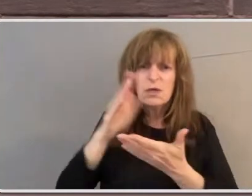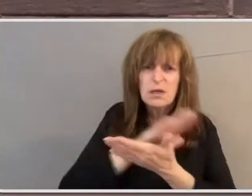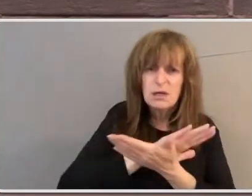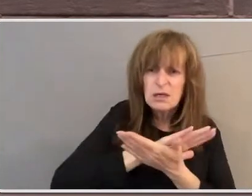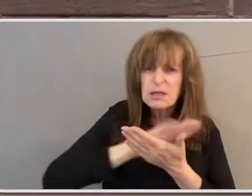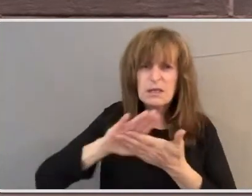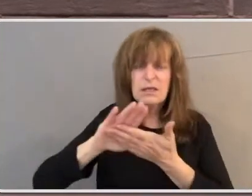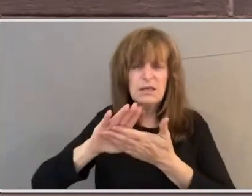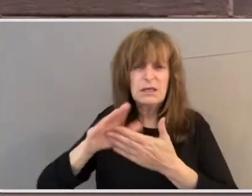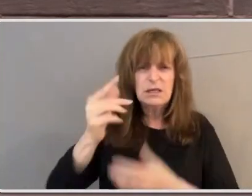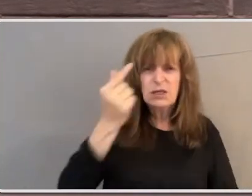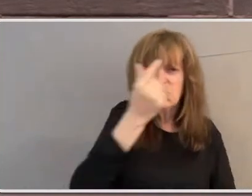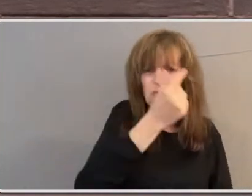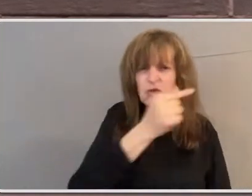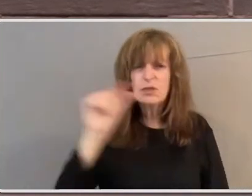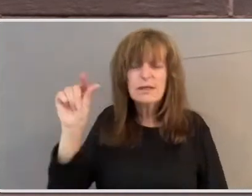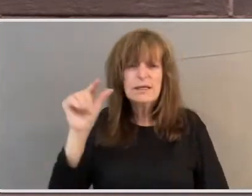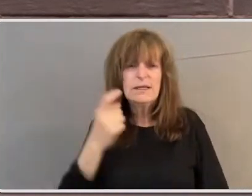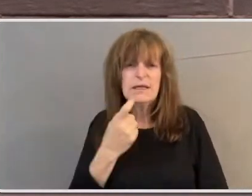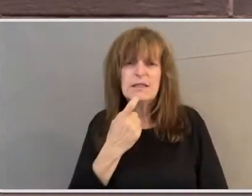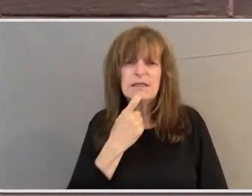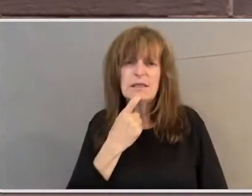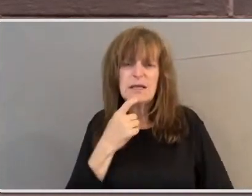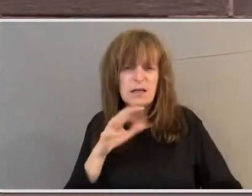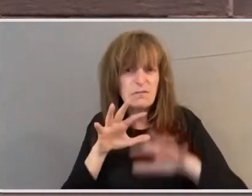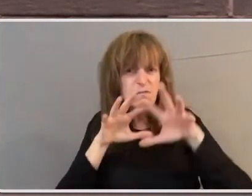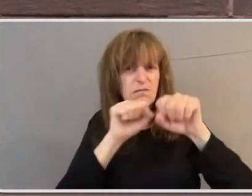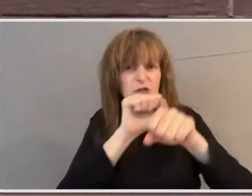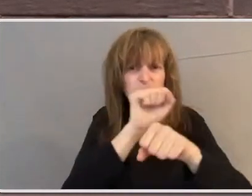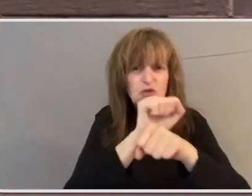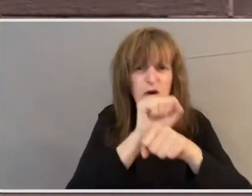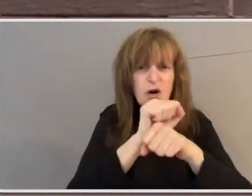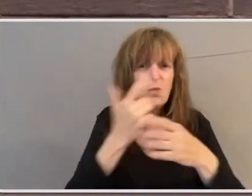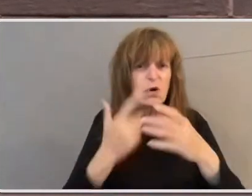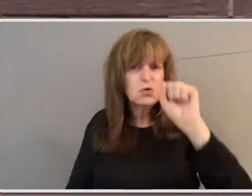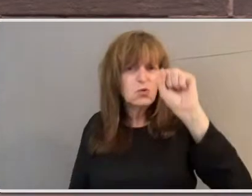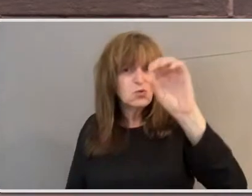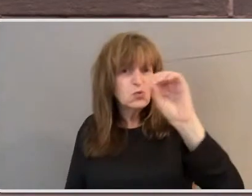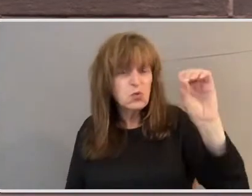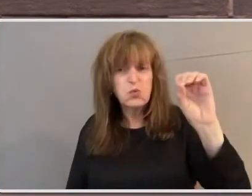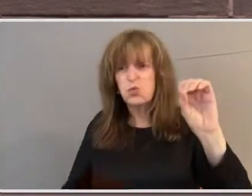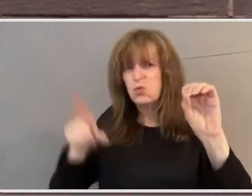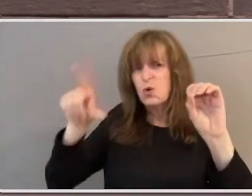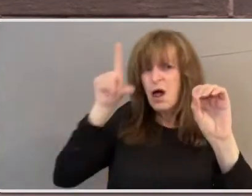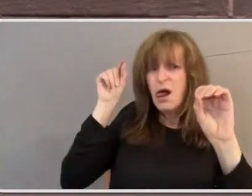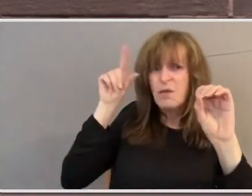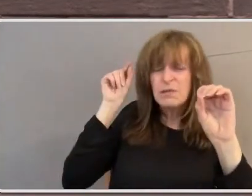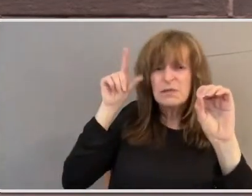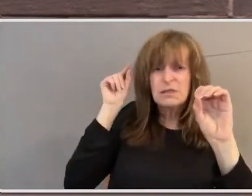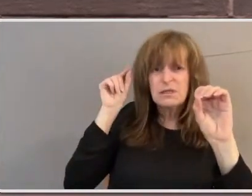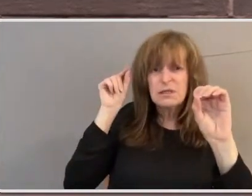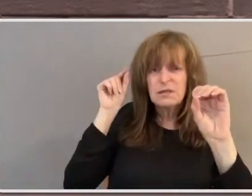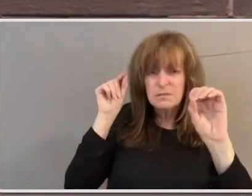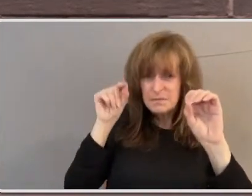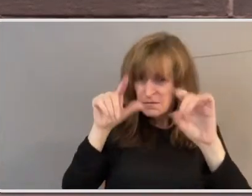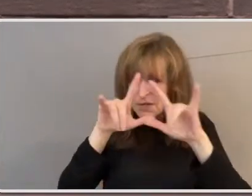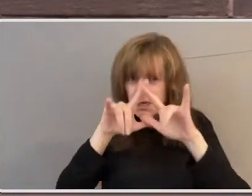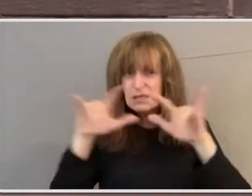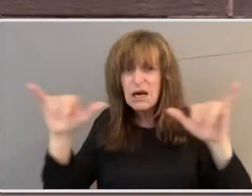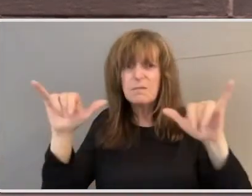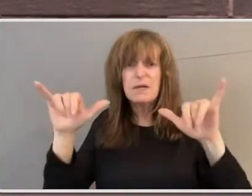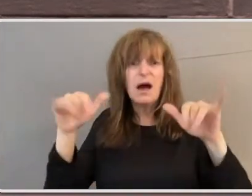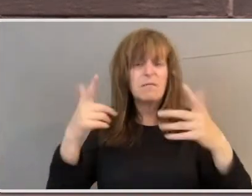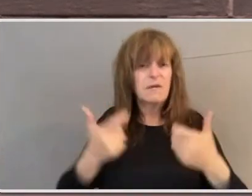in Sault Ste. Marie and Hamilton, while giving Ontario another competitive advantage to help attract more